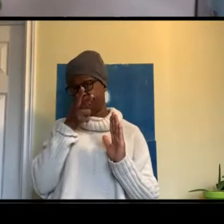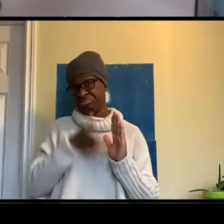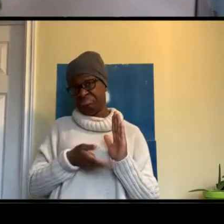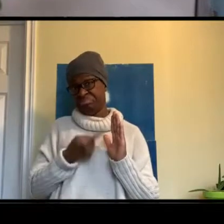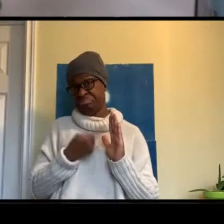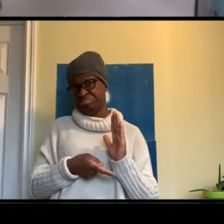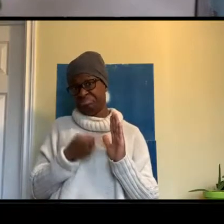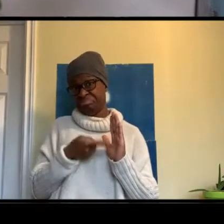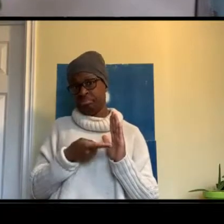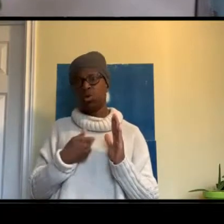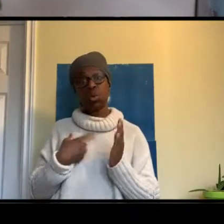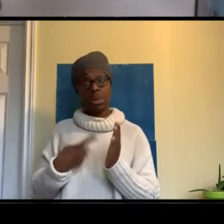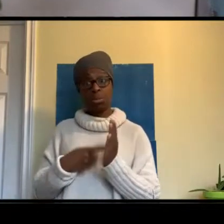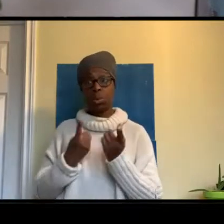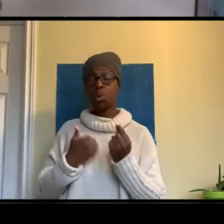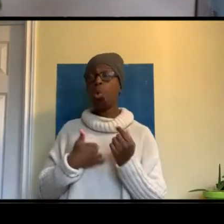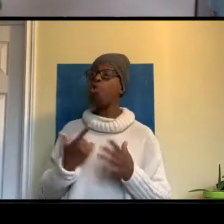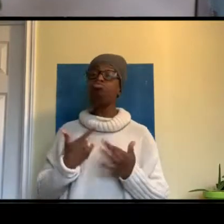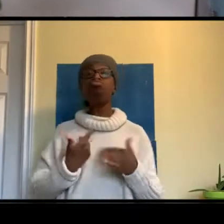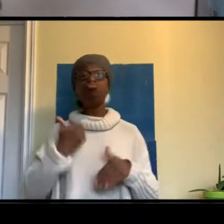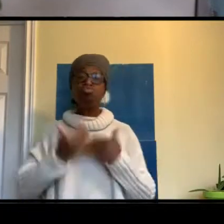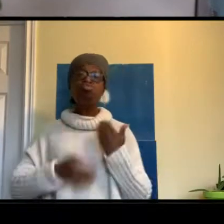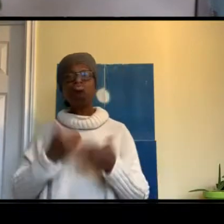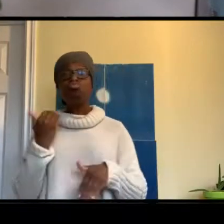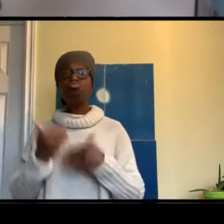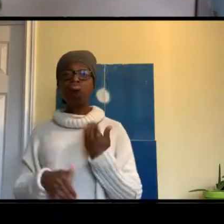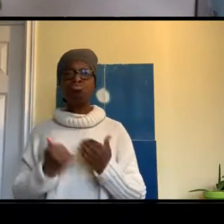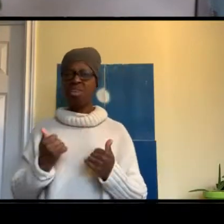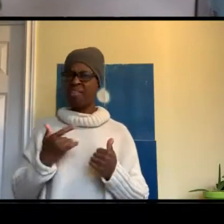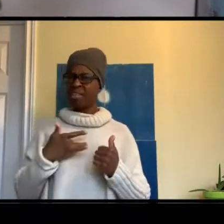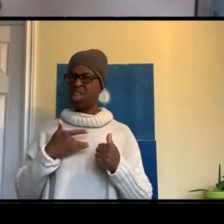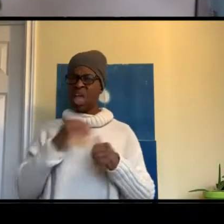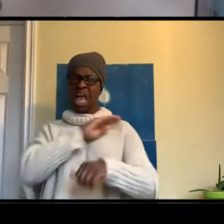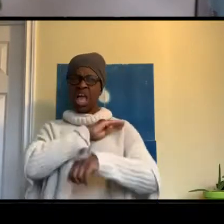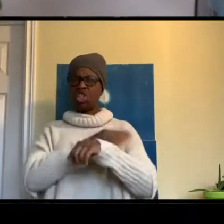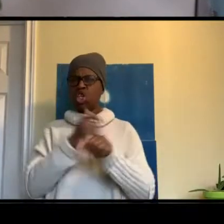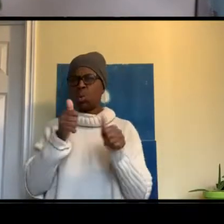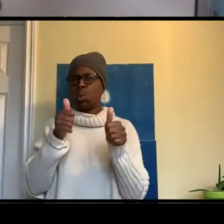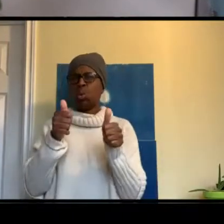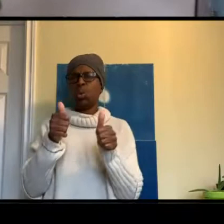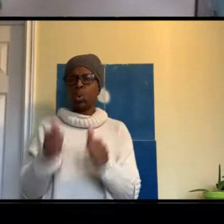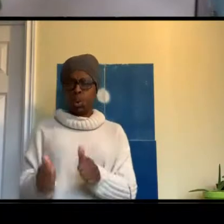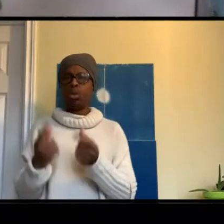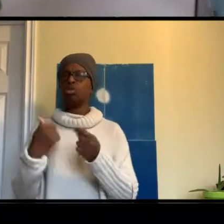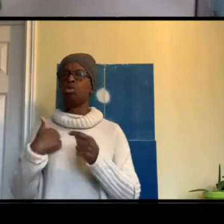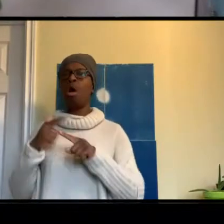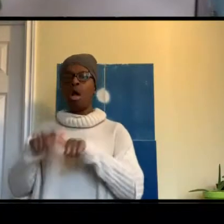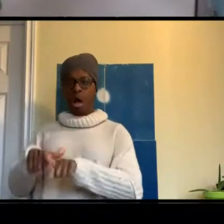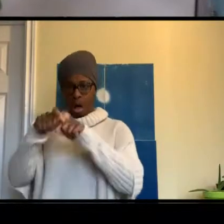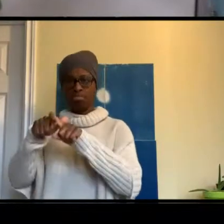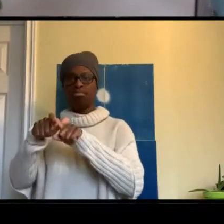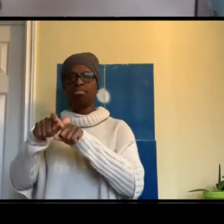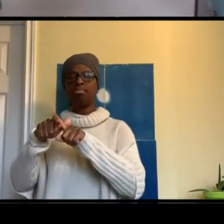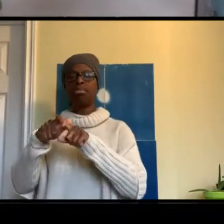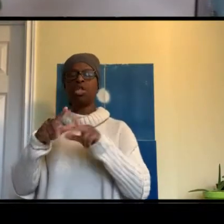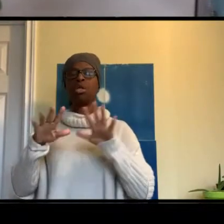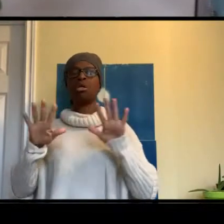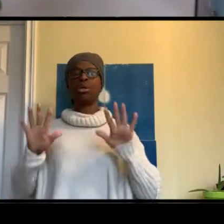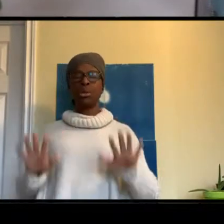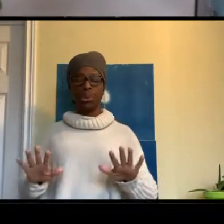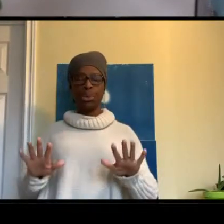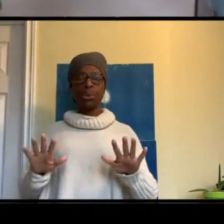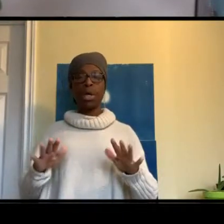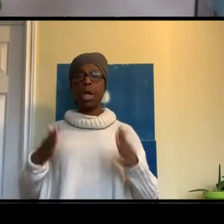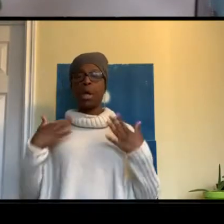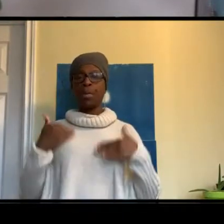break can be exactly what you need to sort of reset your body, reset your mind, and to sometimes